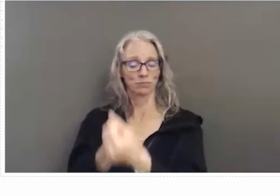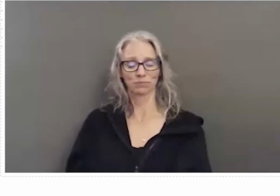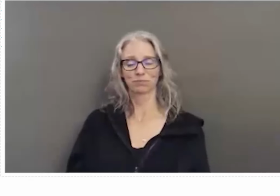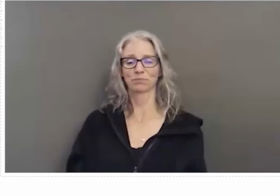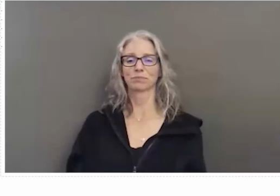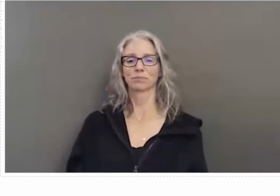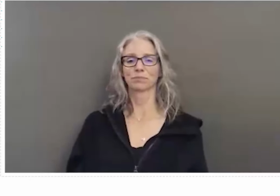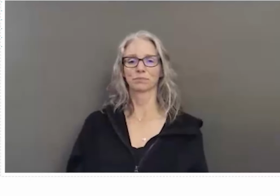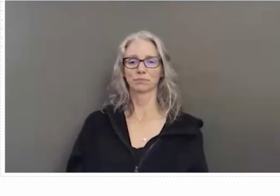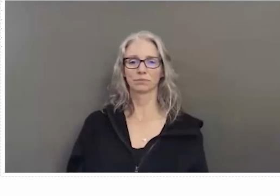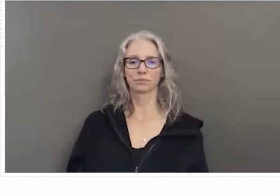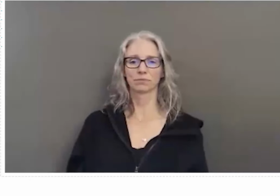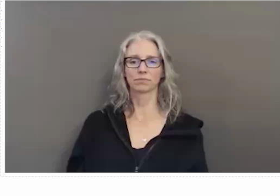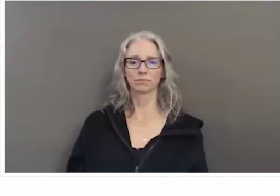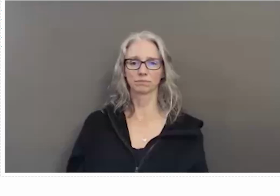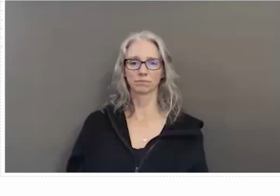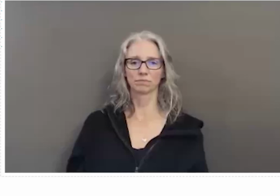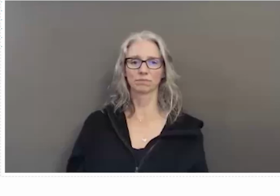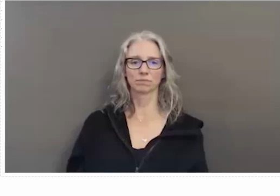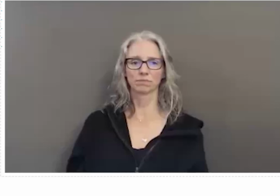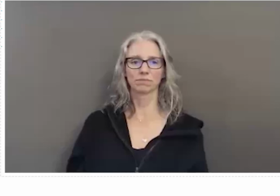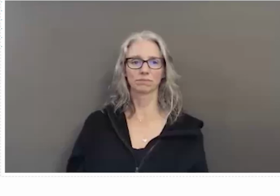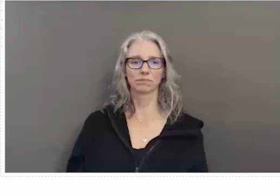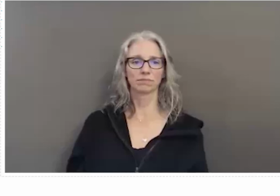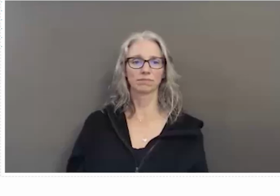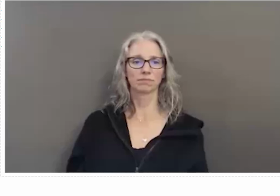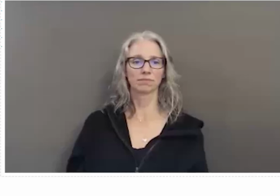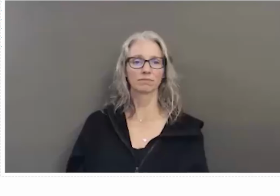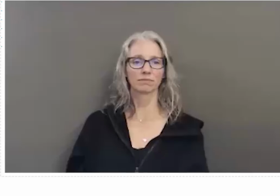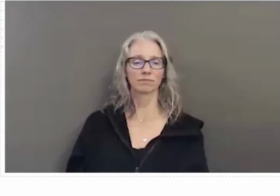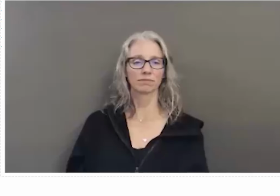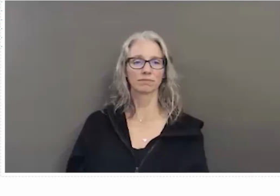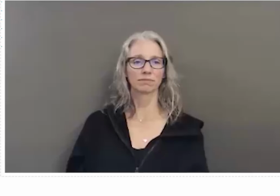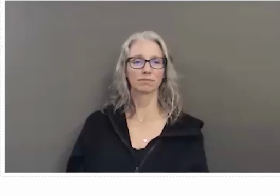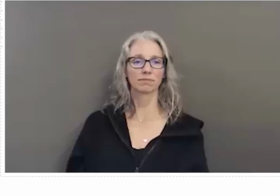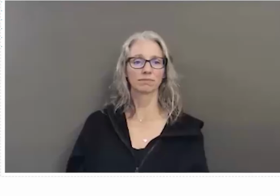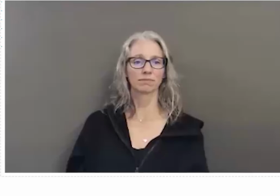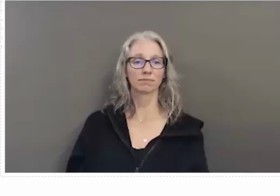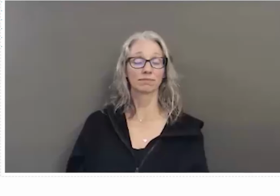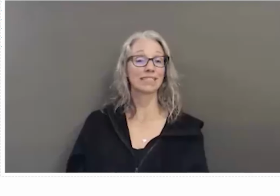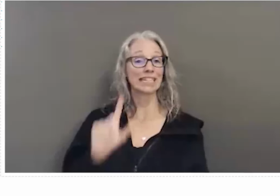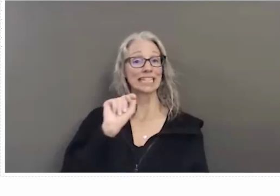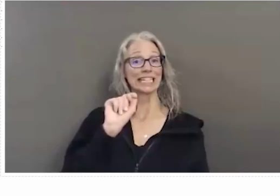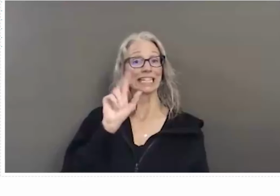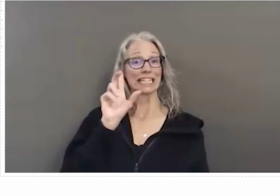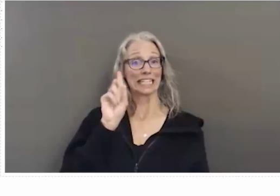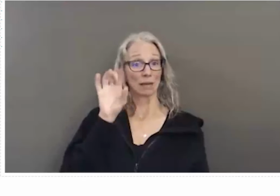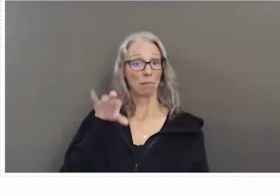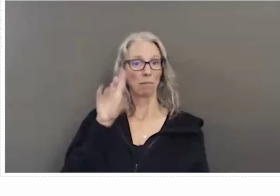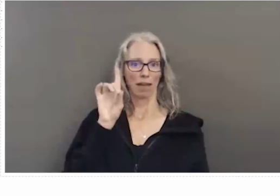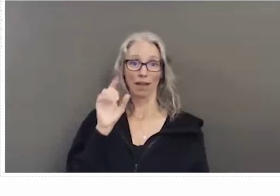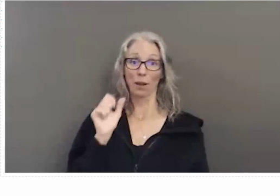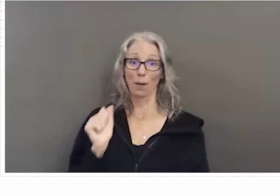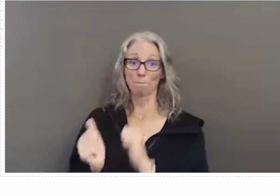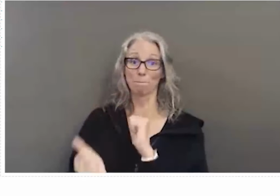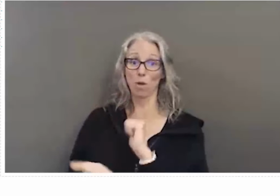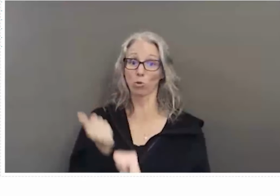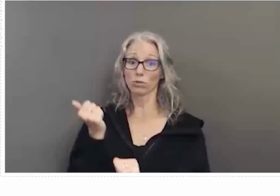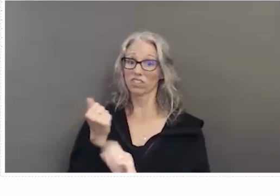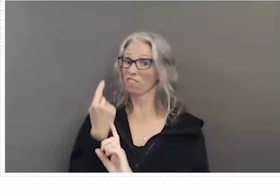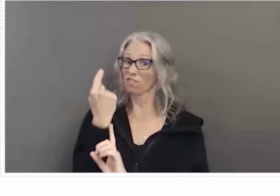first large financial institutions that really got involved into culture, whereas most financial institutions were in professional sports and still are